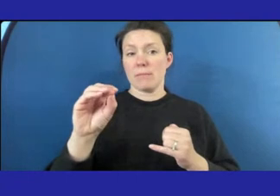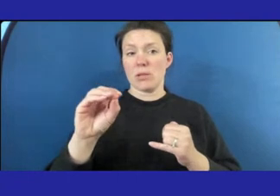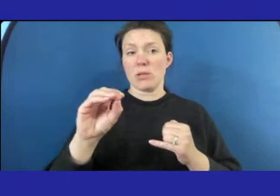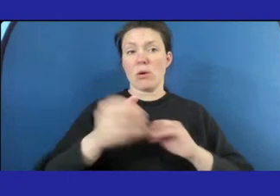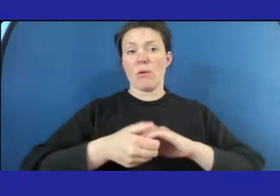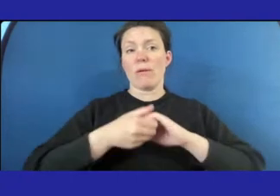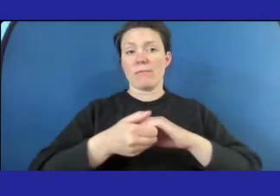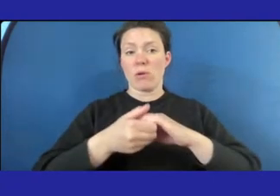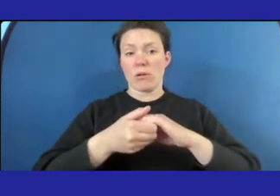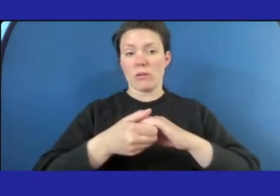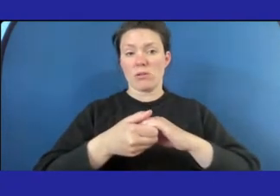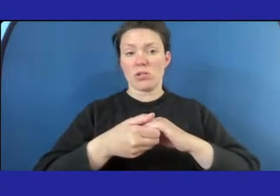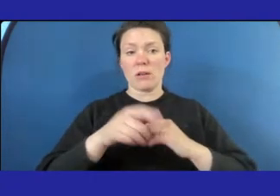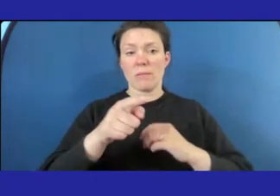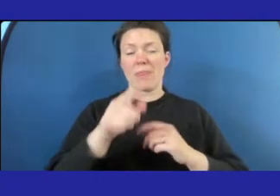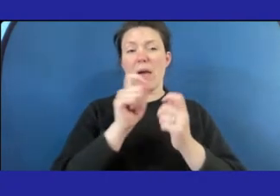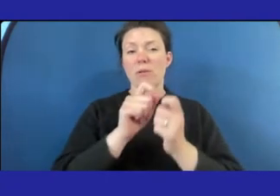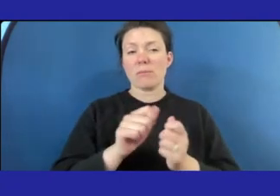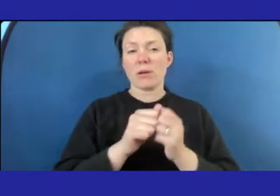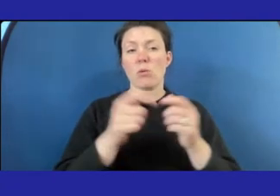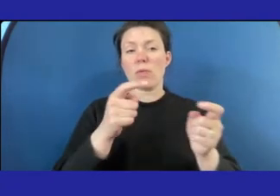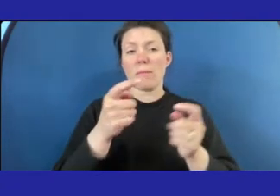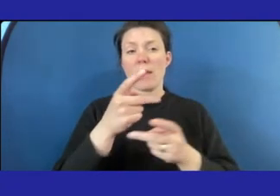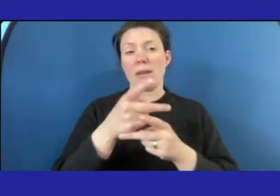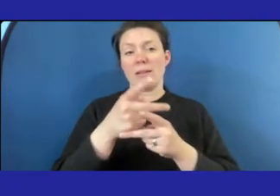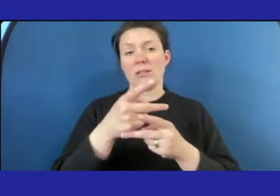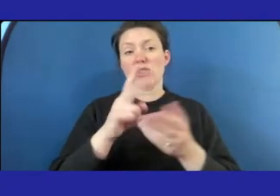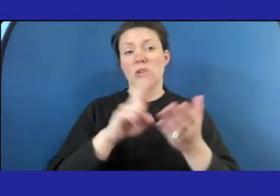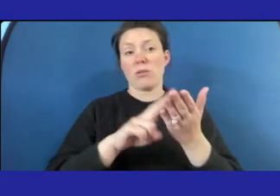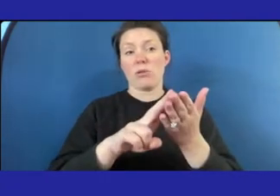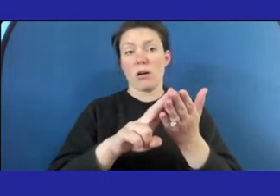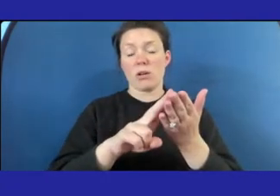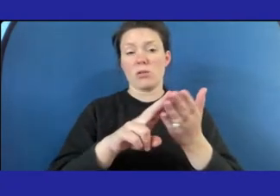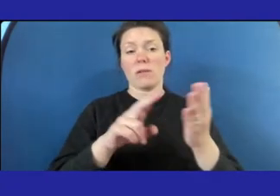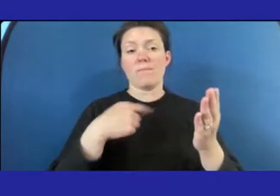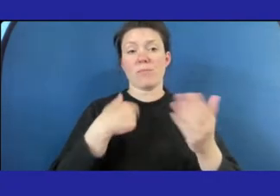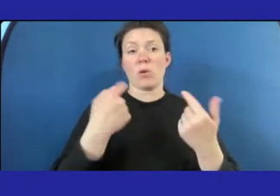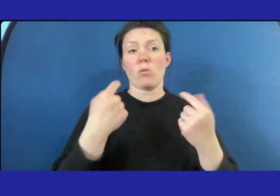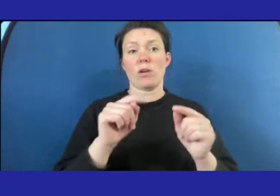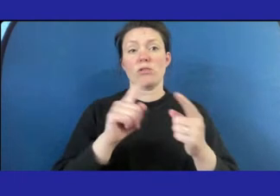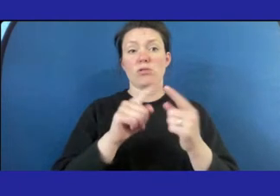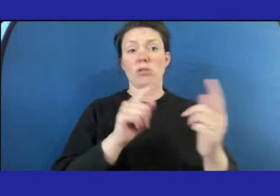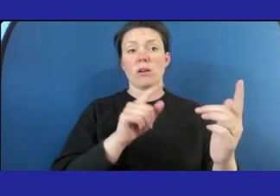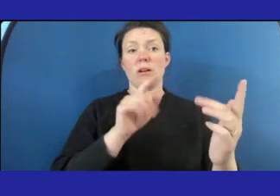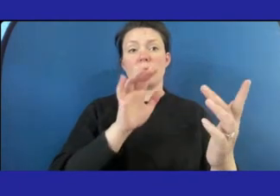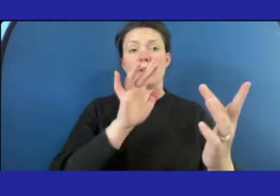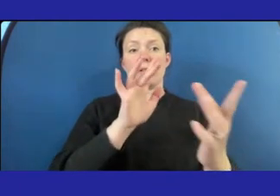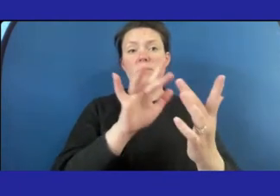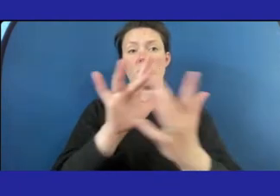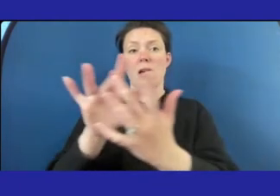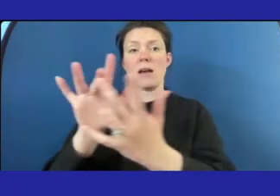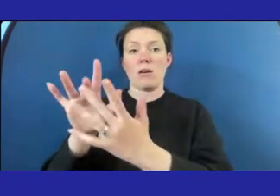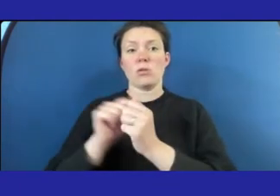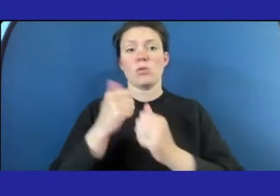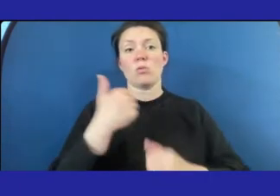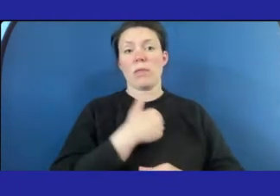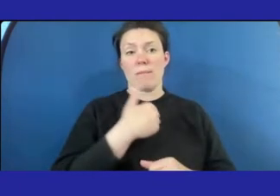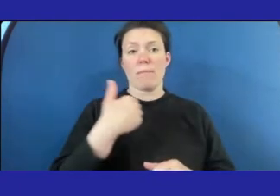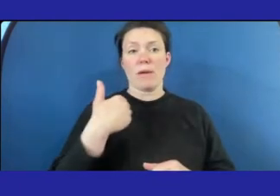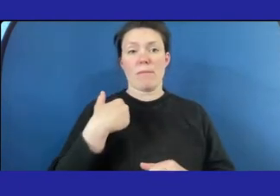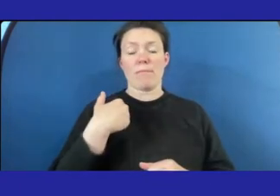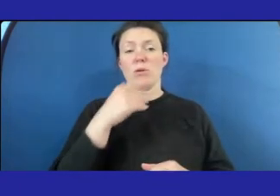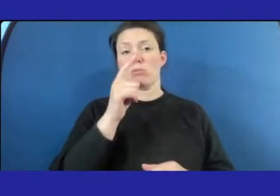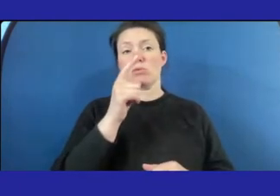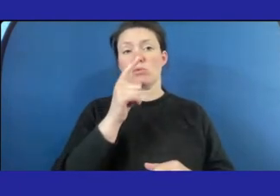that are specific to our managed care contracts, where we are trying to outreach to members that are